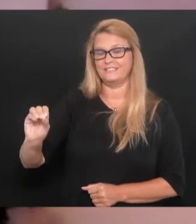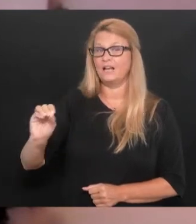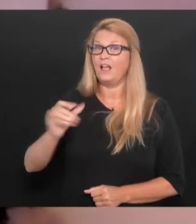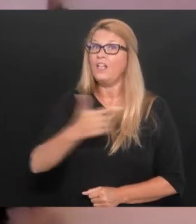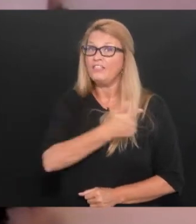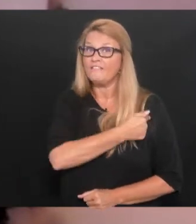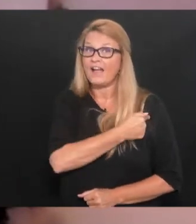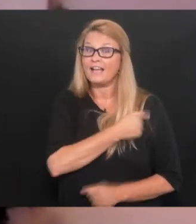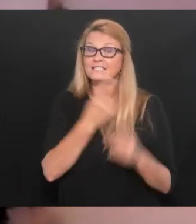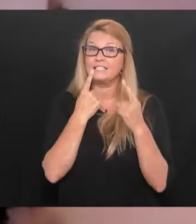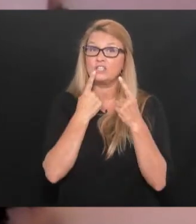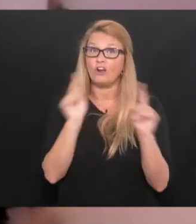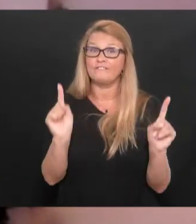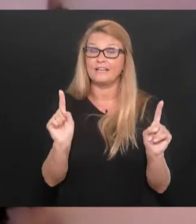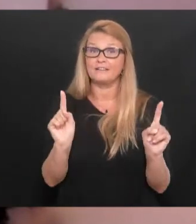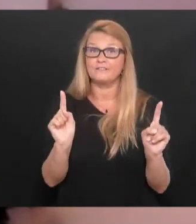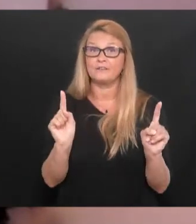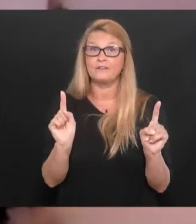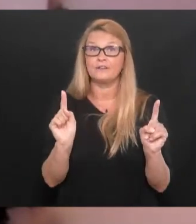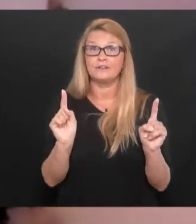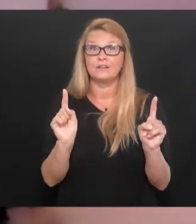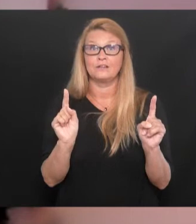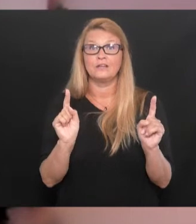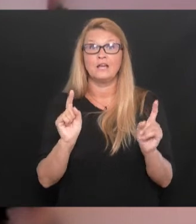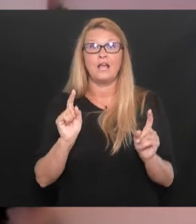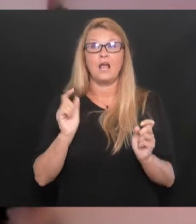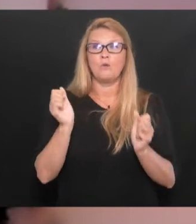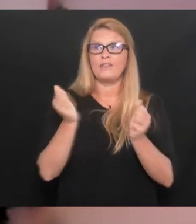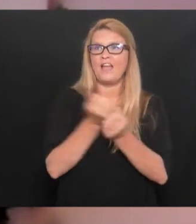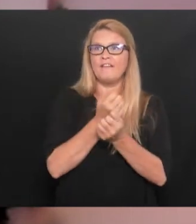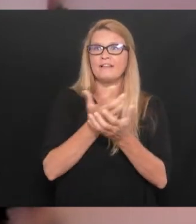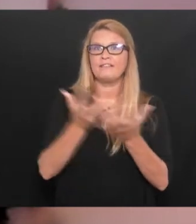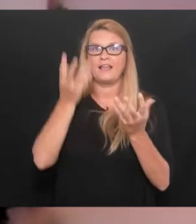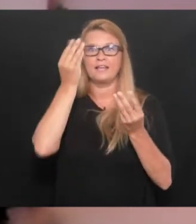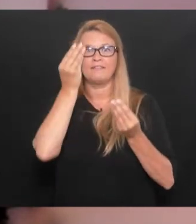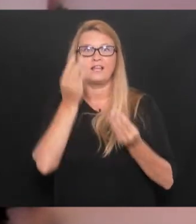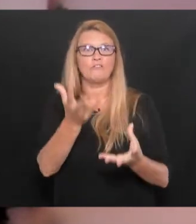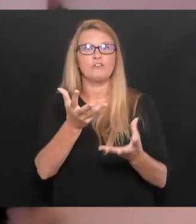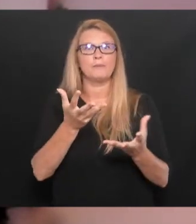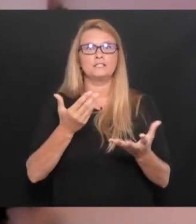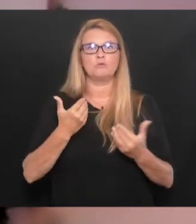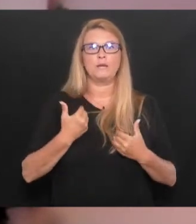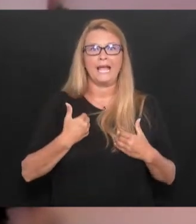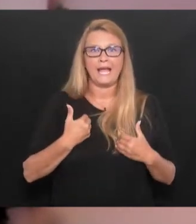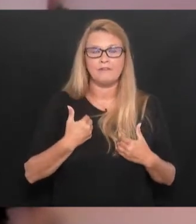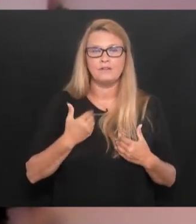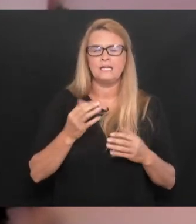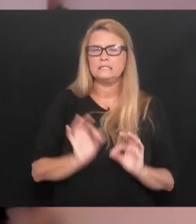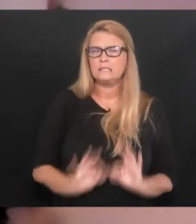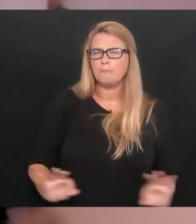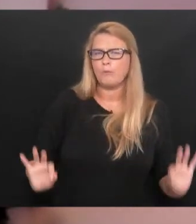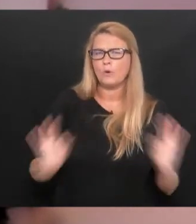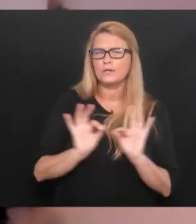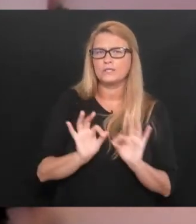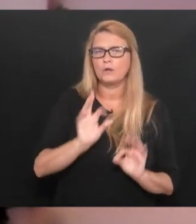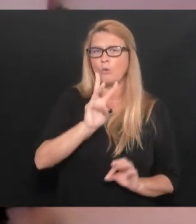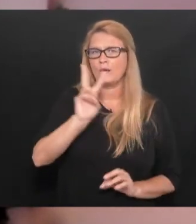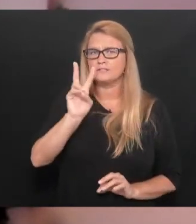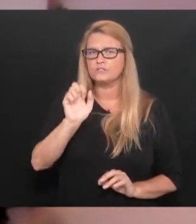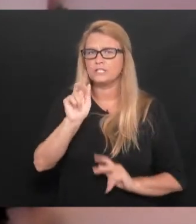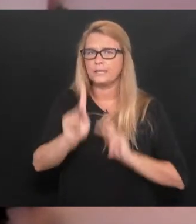are incredibly effective. And with all the information out there, I think it's important that each West Virginian who's